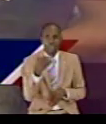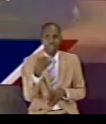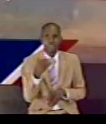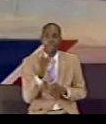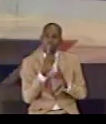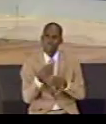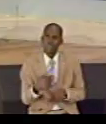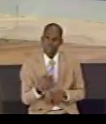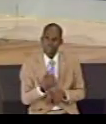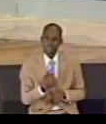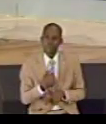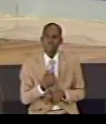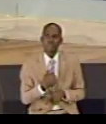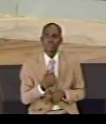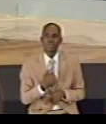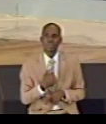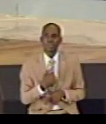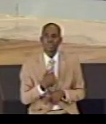Answer me now.